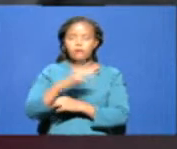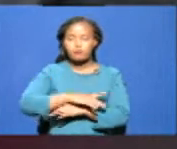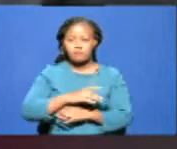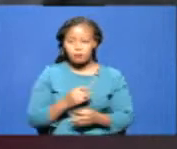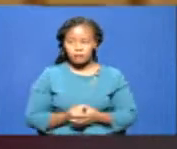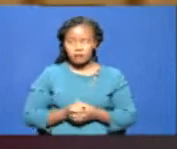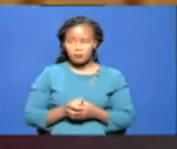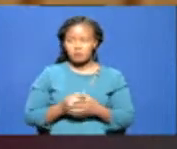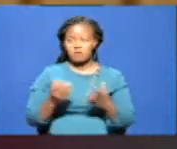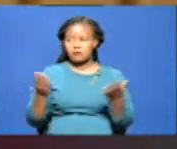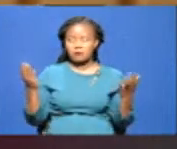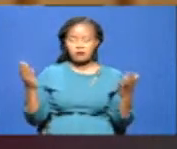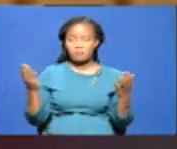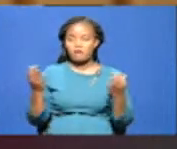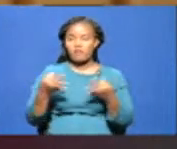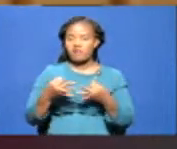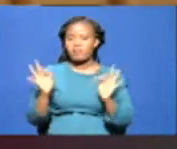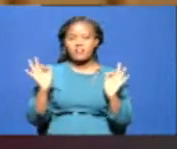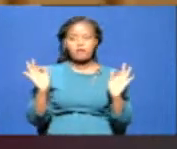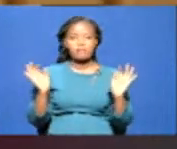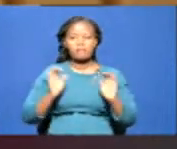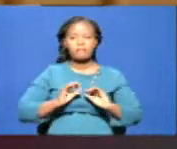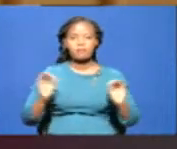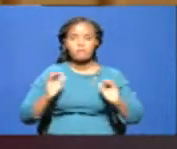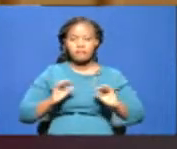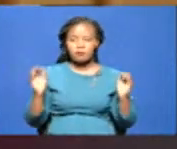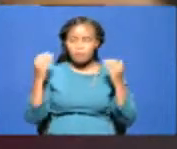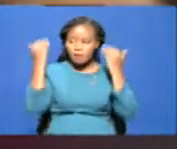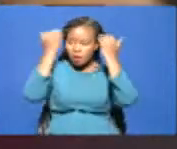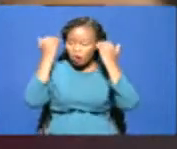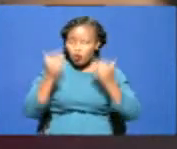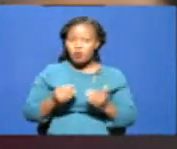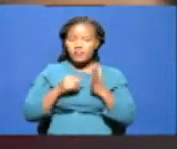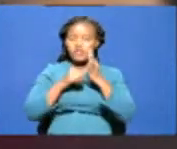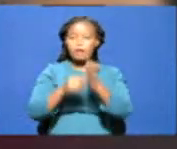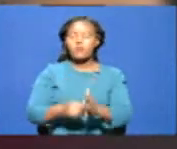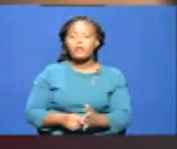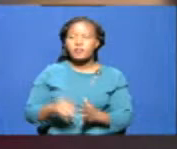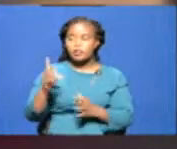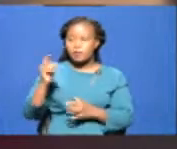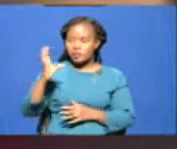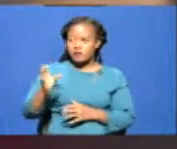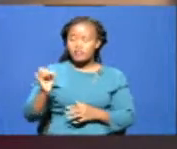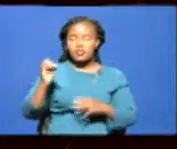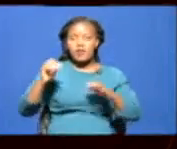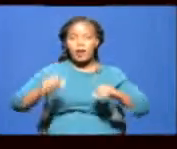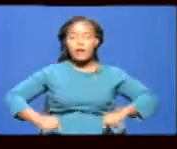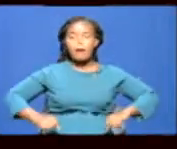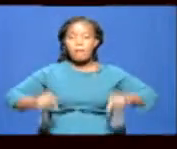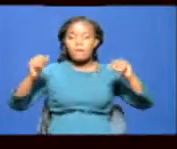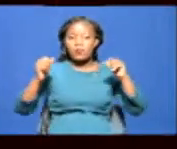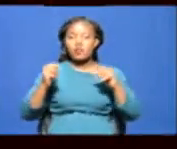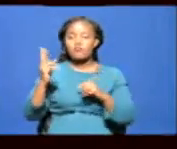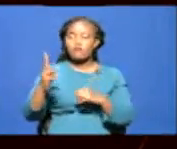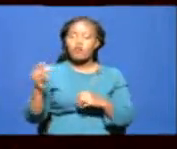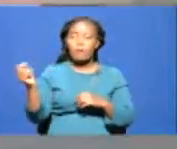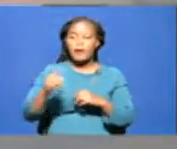Not yet off the hook. Court upholds DCI boss's 4-month jail term.